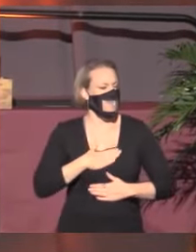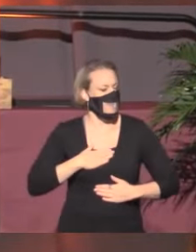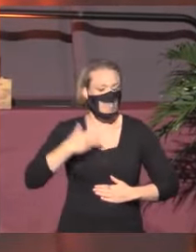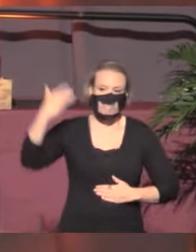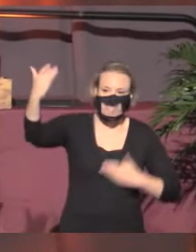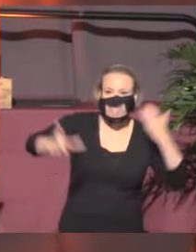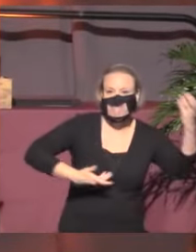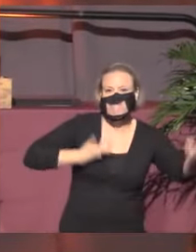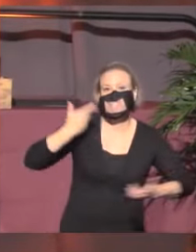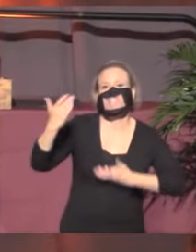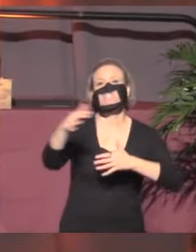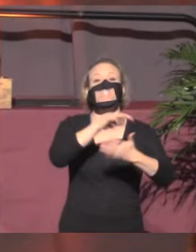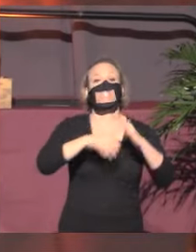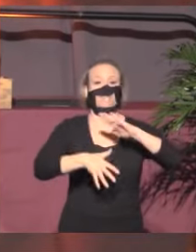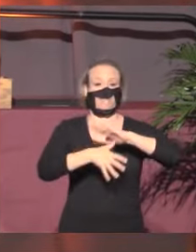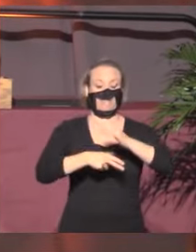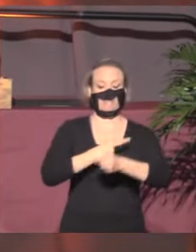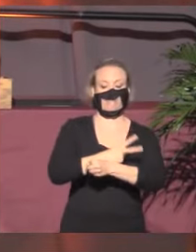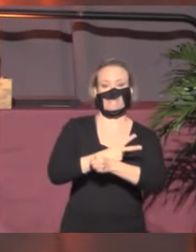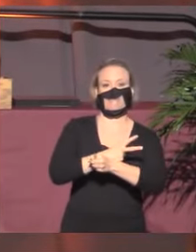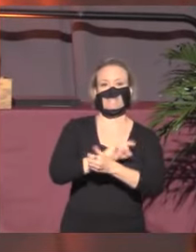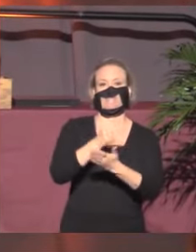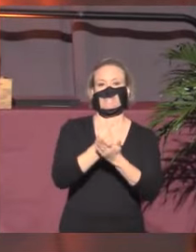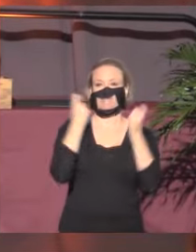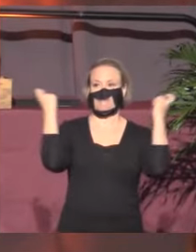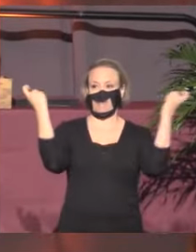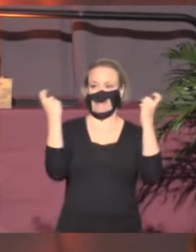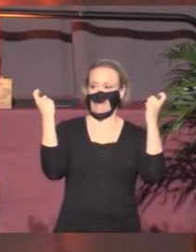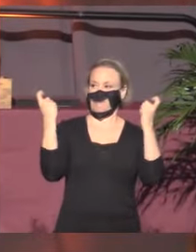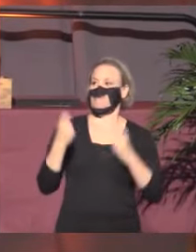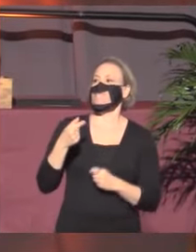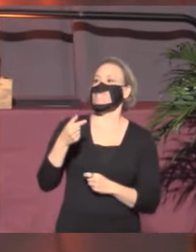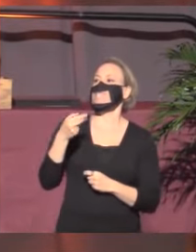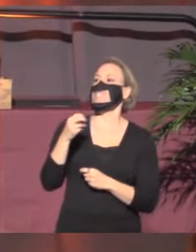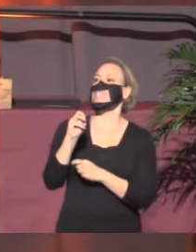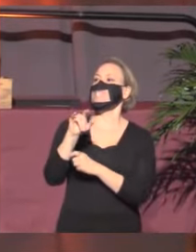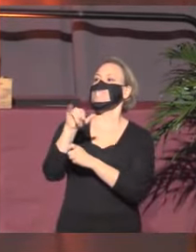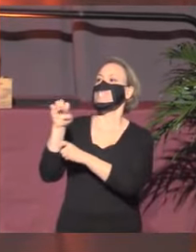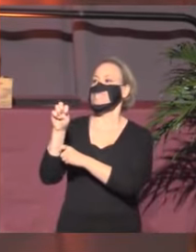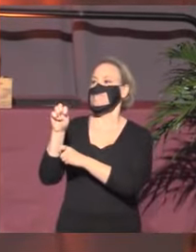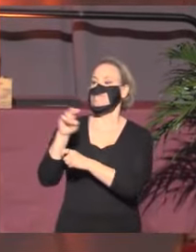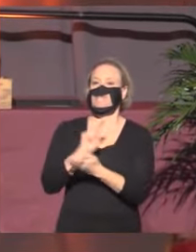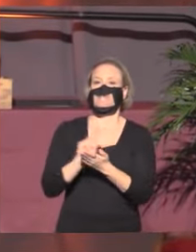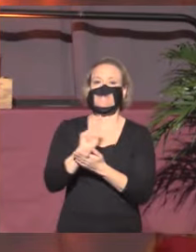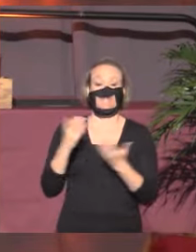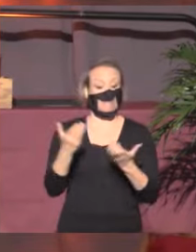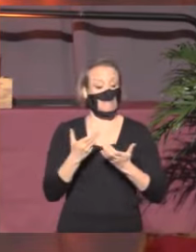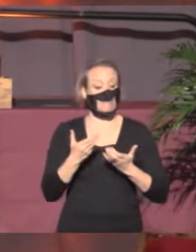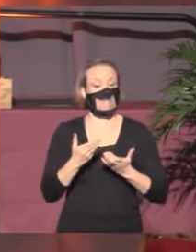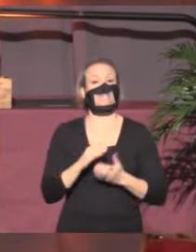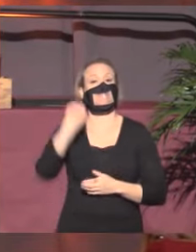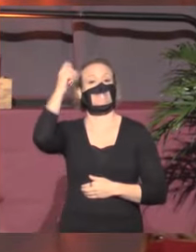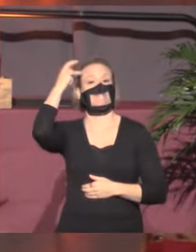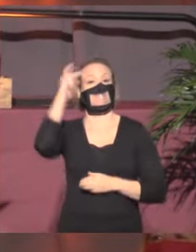Combined Undergraduate-Graduate Commencement Ceremony at Hamline University, held here in the St. Paul River Center. As